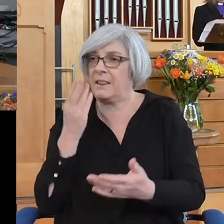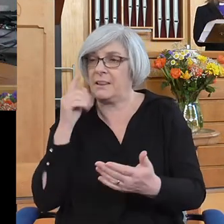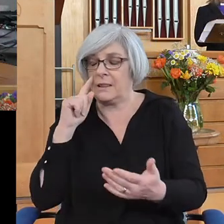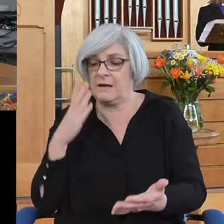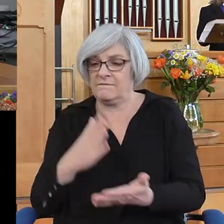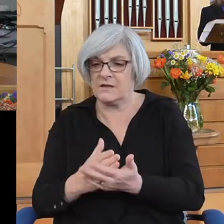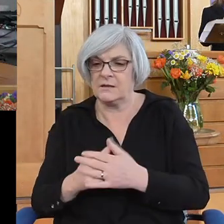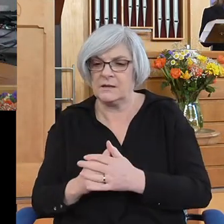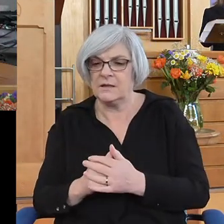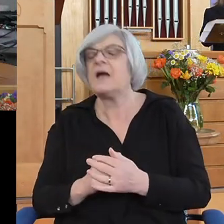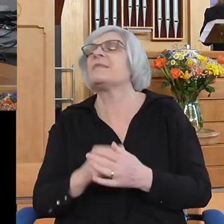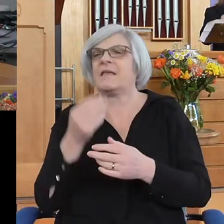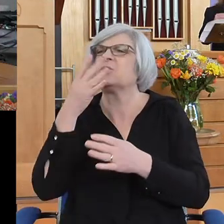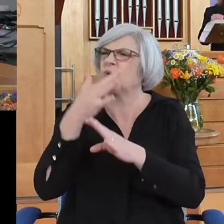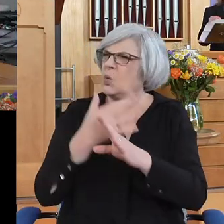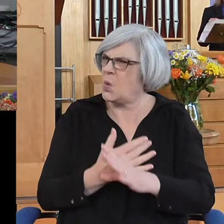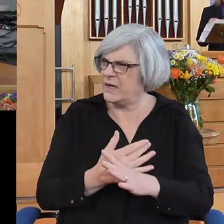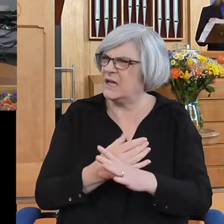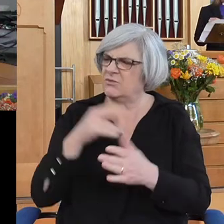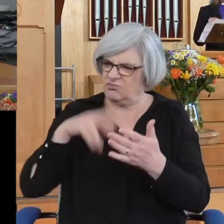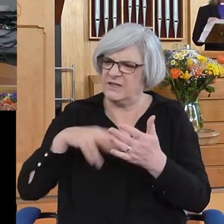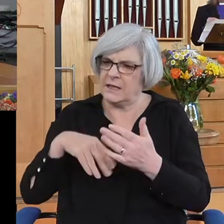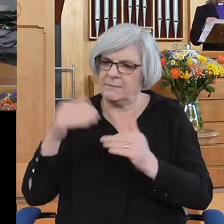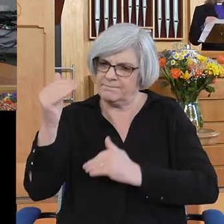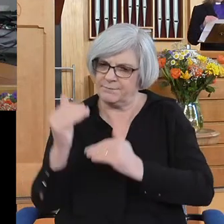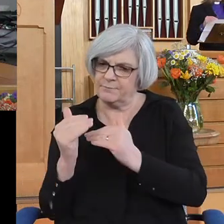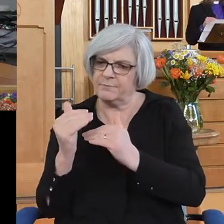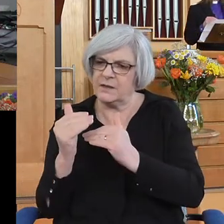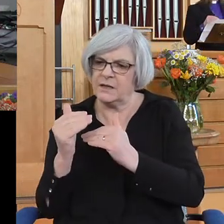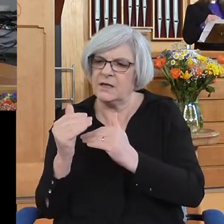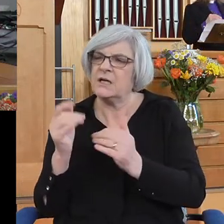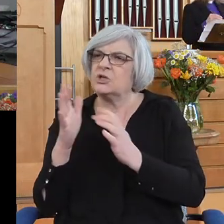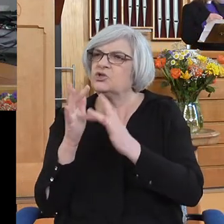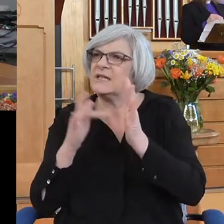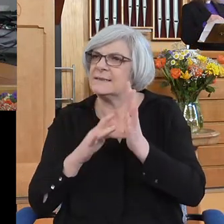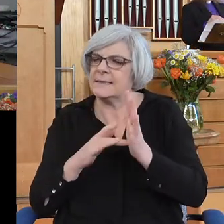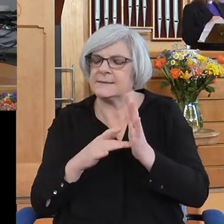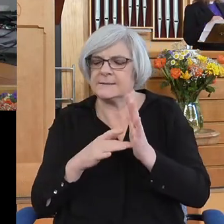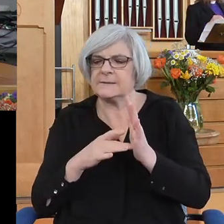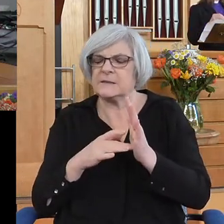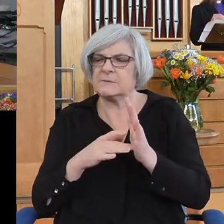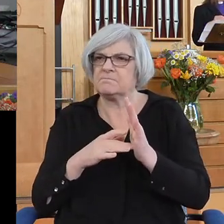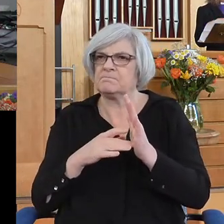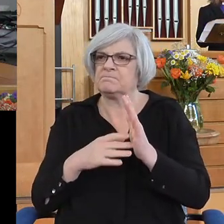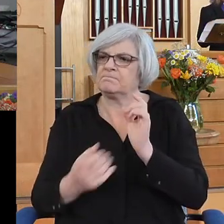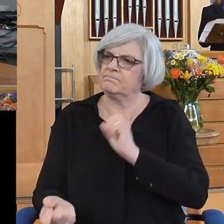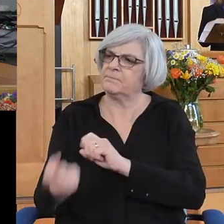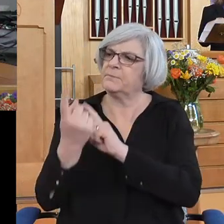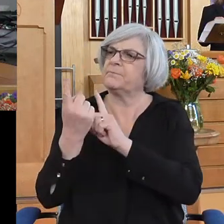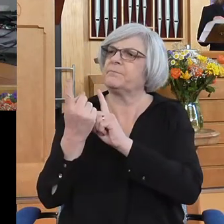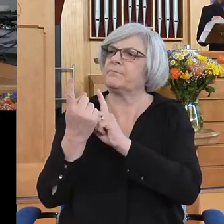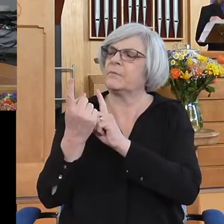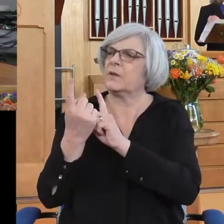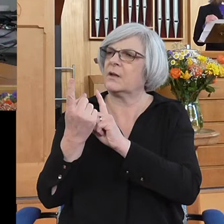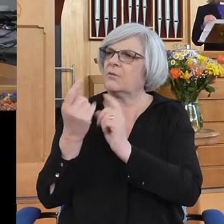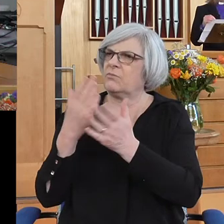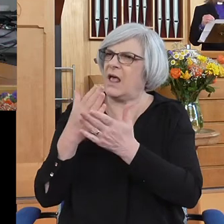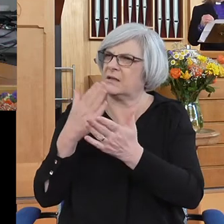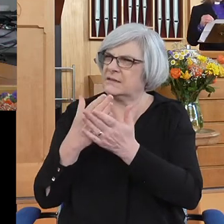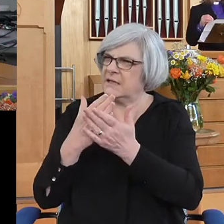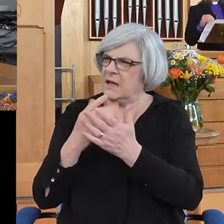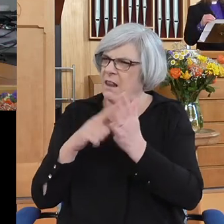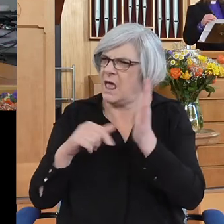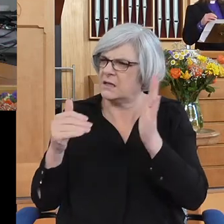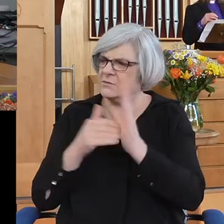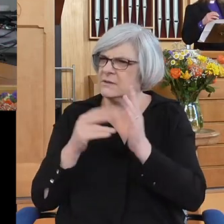up, just reading the few verses, where Jesus encounters the reality of Lazarus's